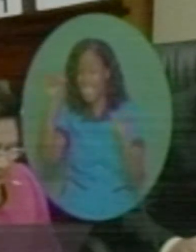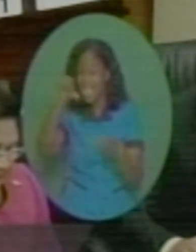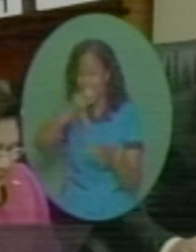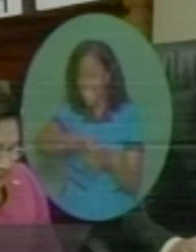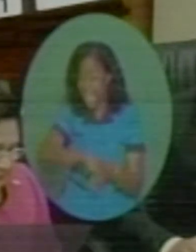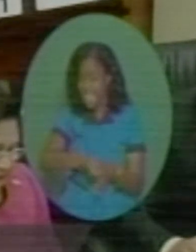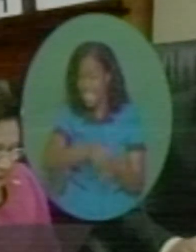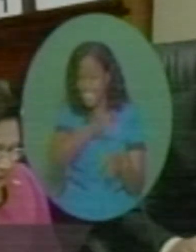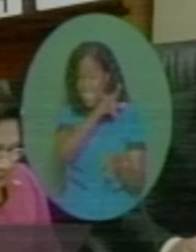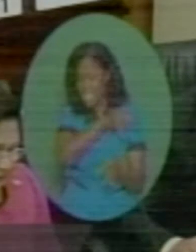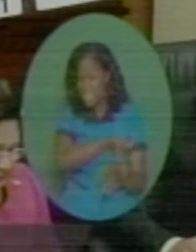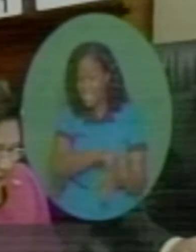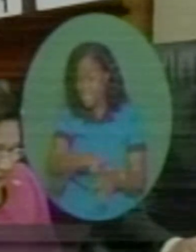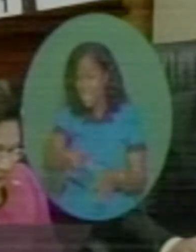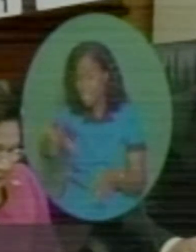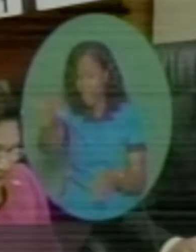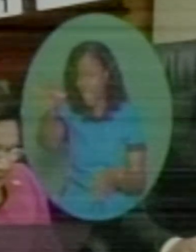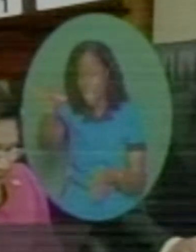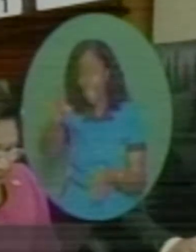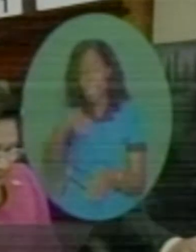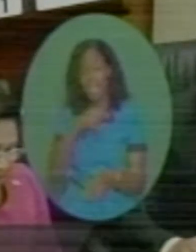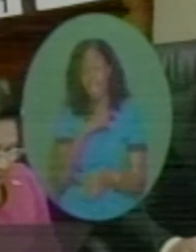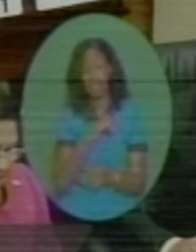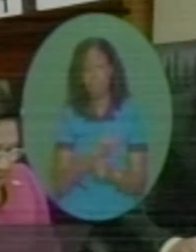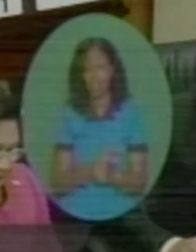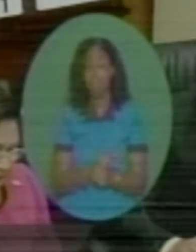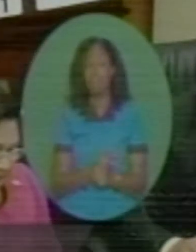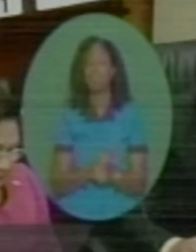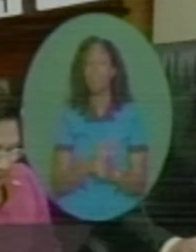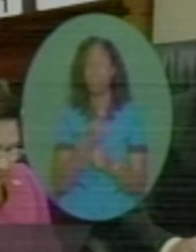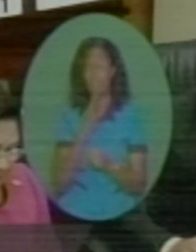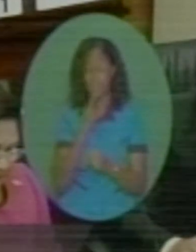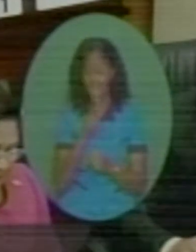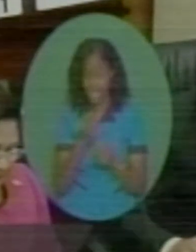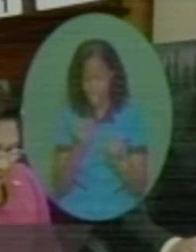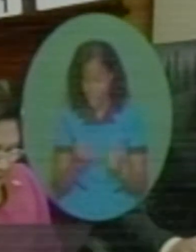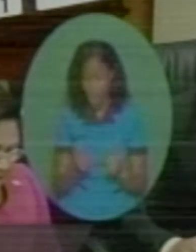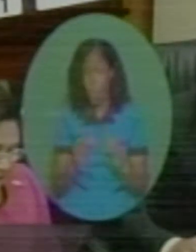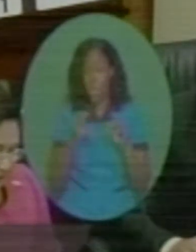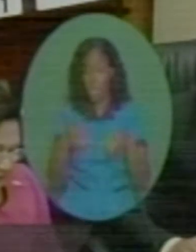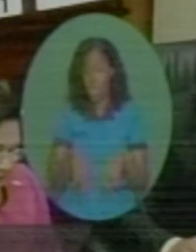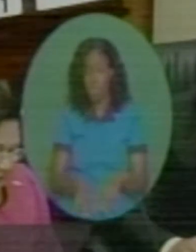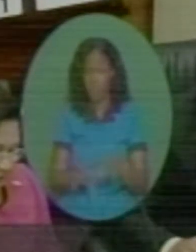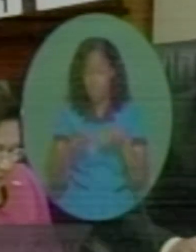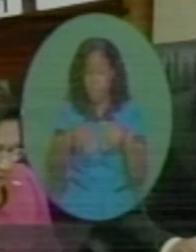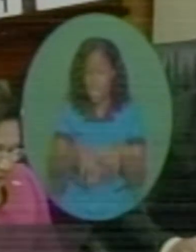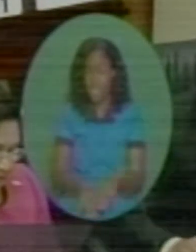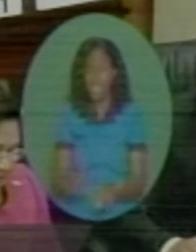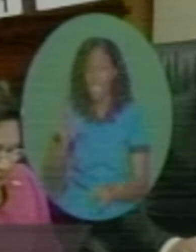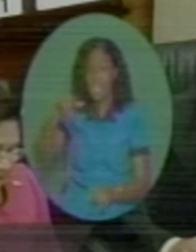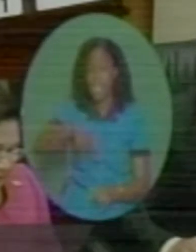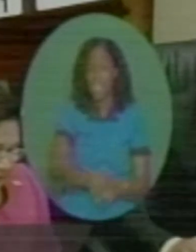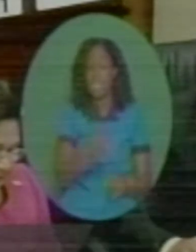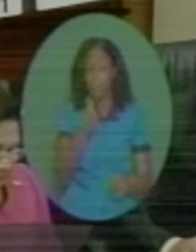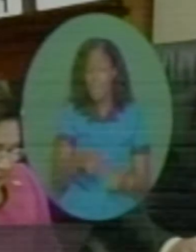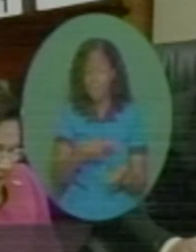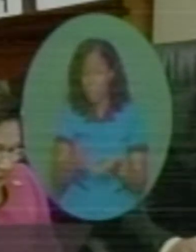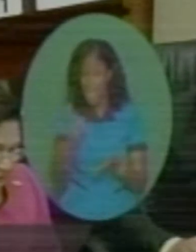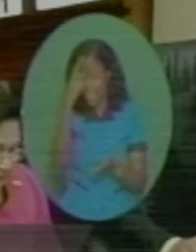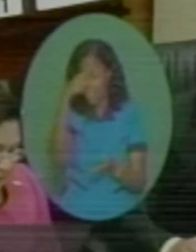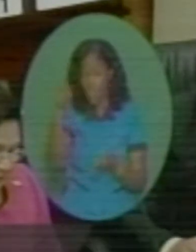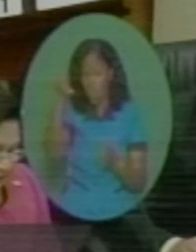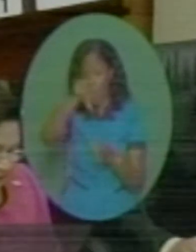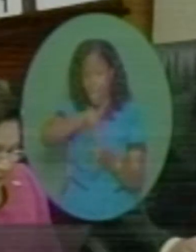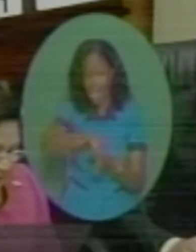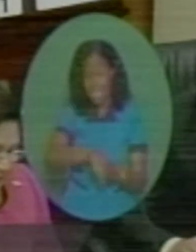remain. These factors have been incorporated into the business plan, which I shall receive on September 17th. I've been assured